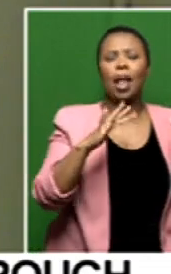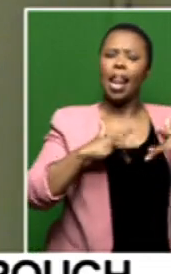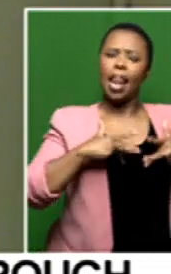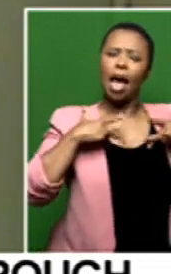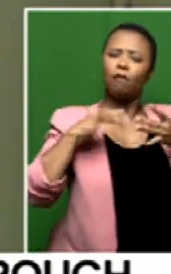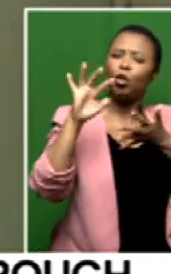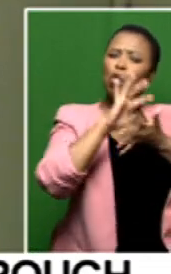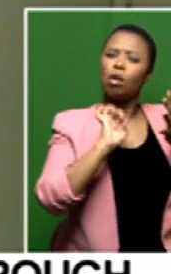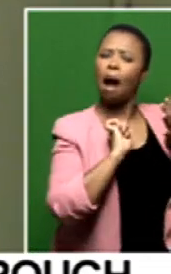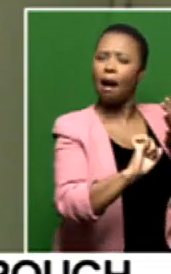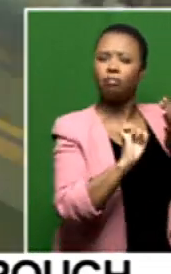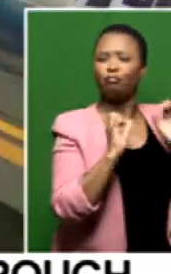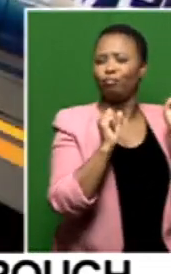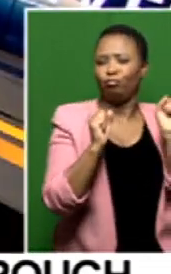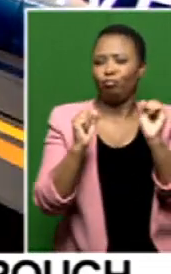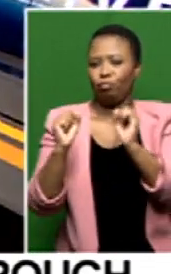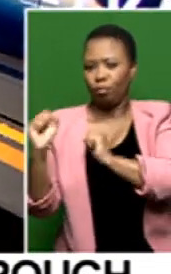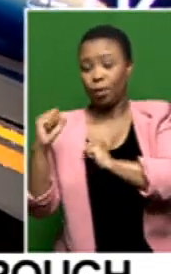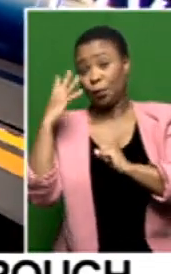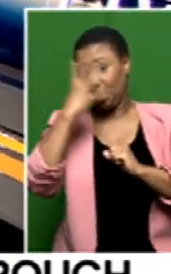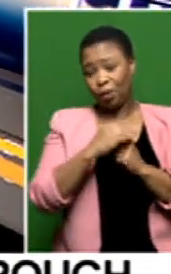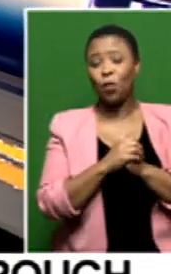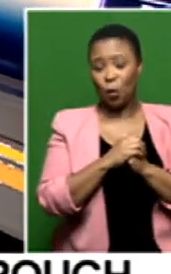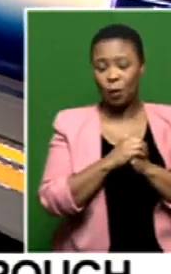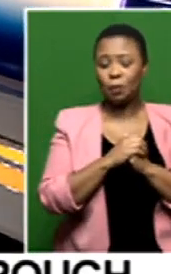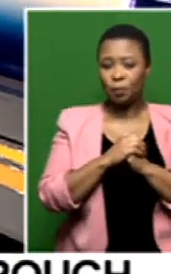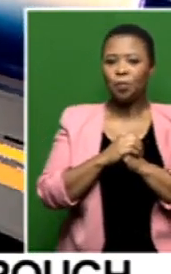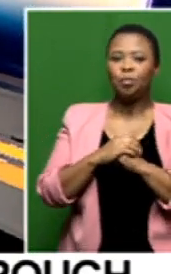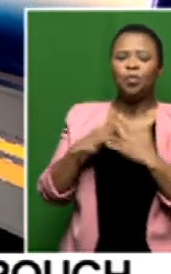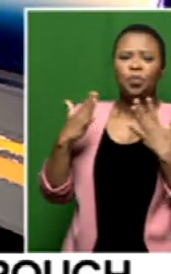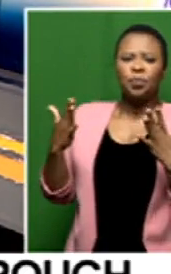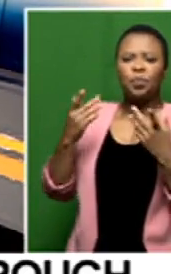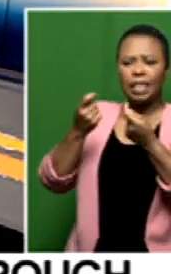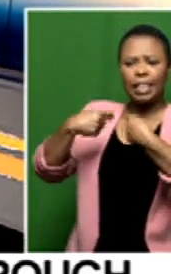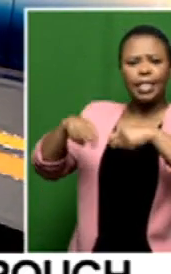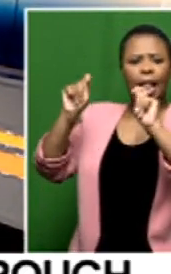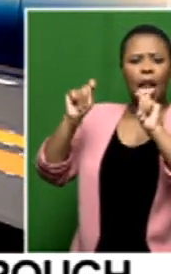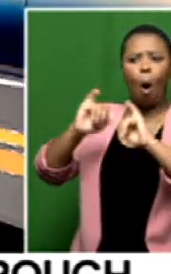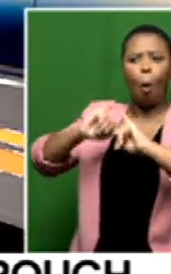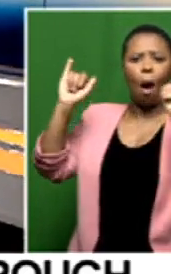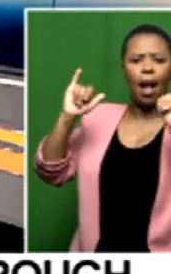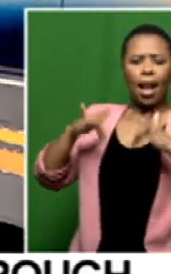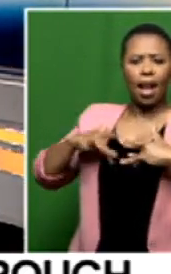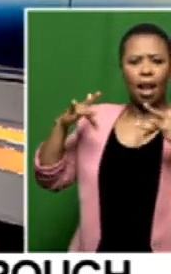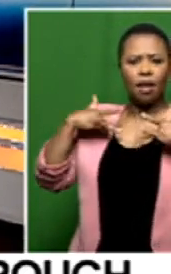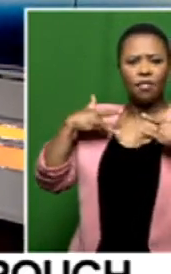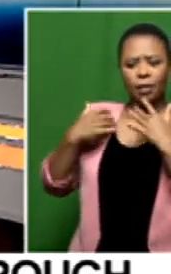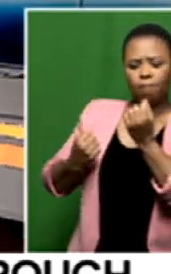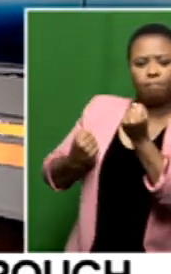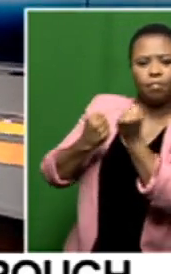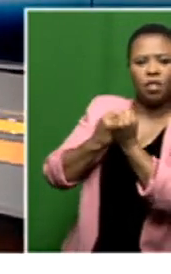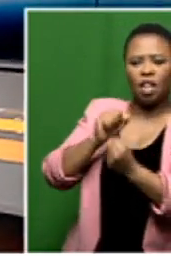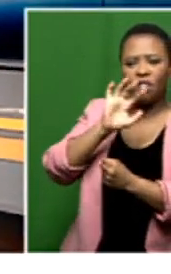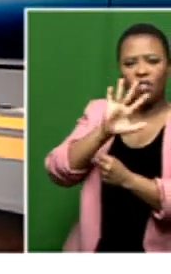of these animals. Now, the proceeds raised from the sales of Remembering Wildlife have supported about 54